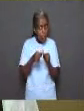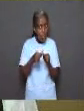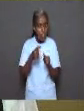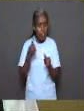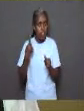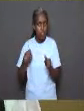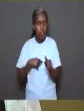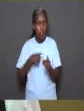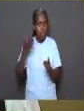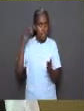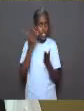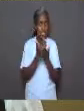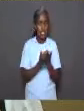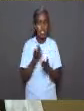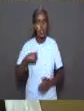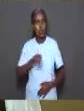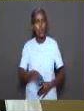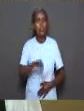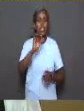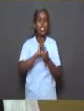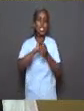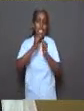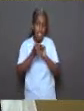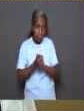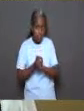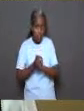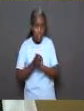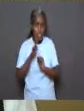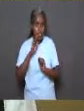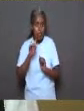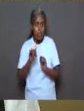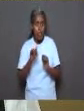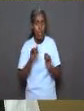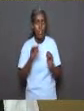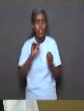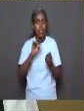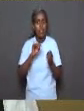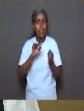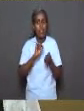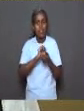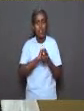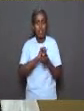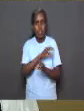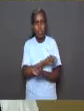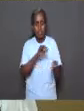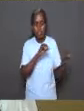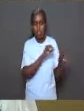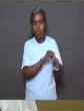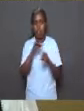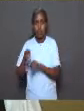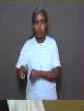last lesson, we find the inverse by transposing x and y.